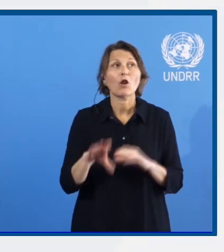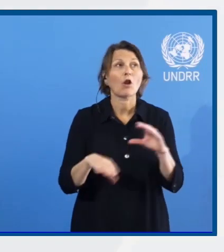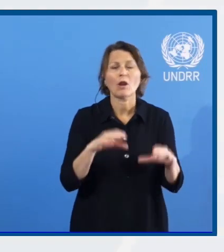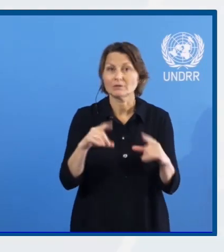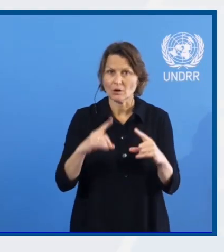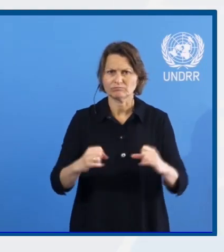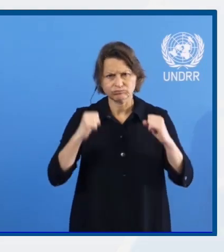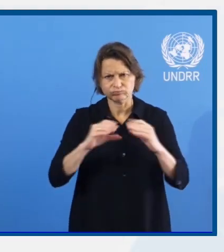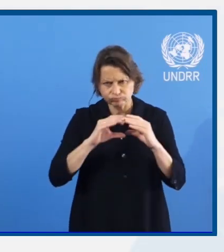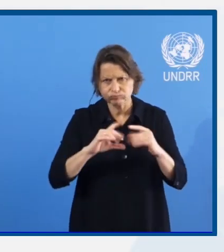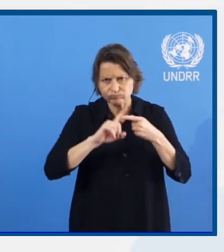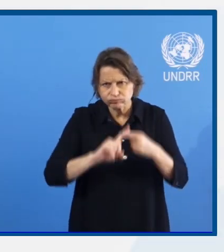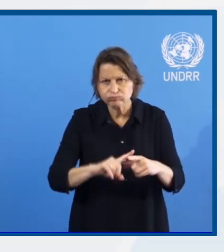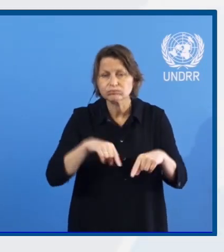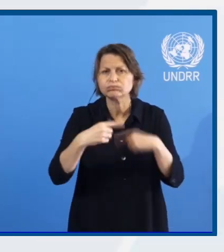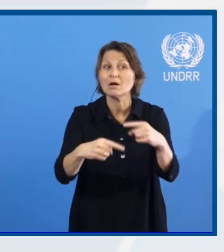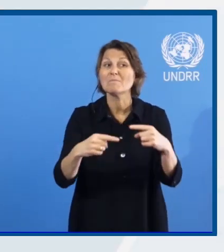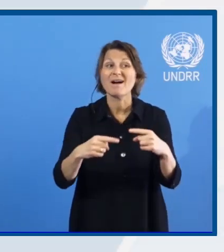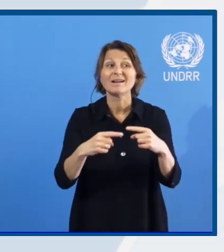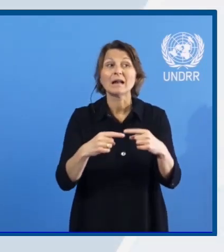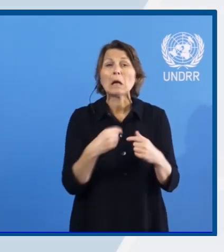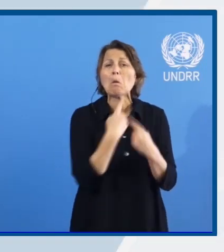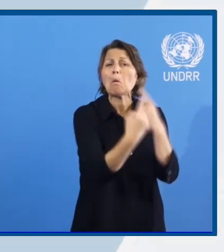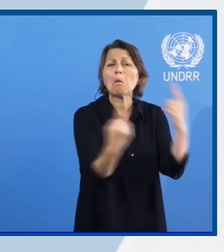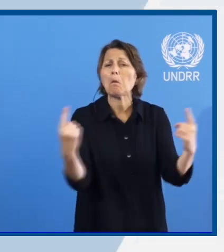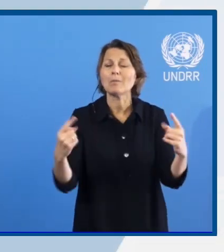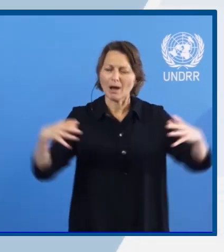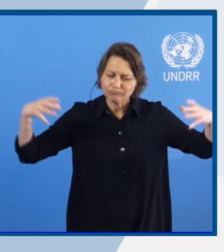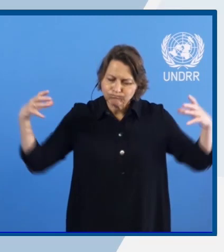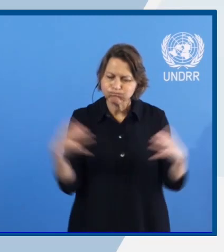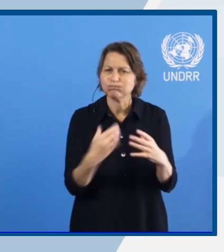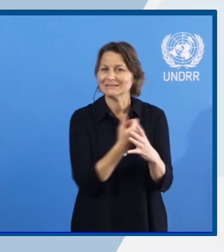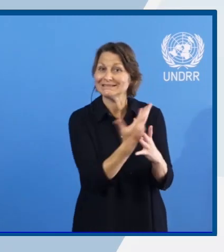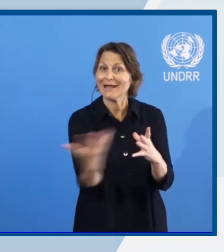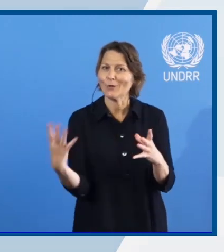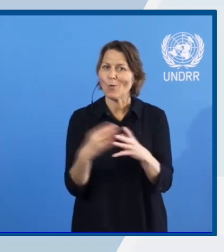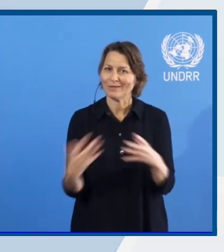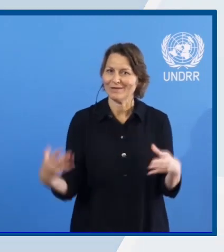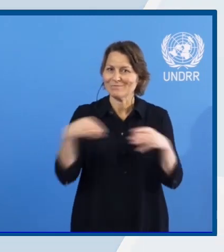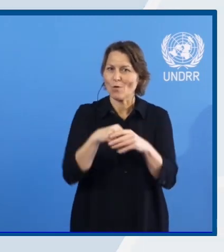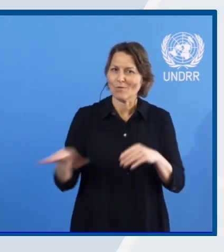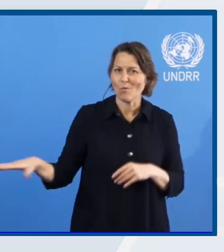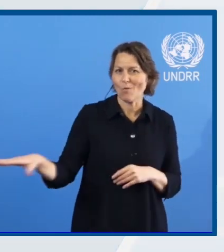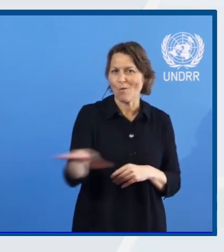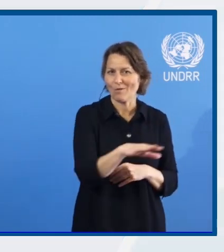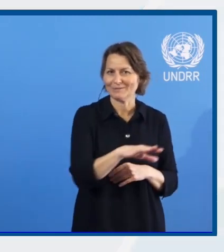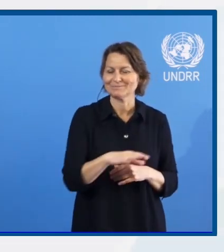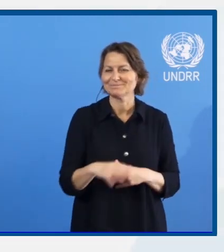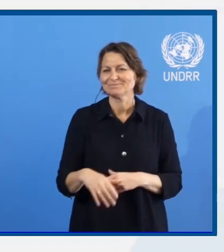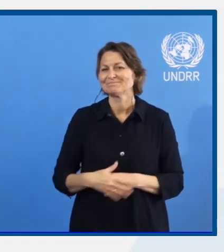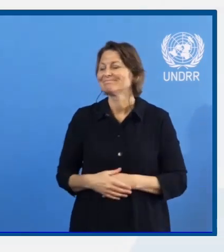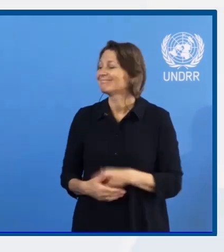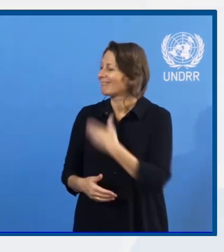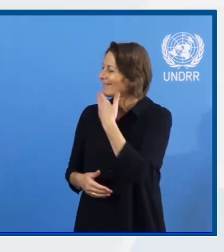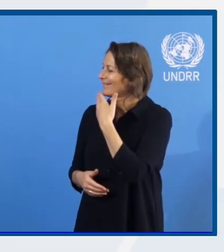need to bring the expertise that all stakeholders have in order to make this happen. Thank you. Thank you very much,